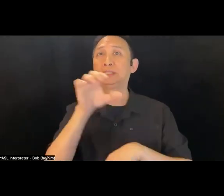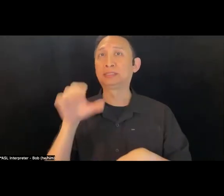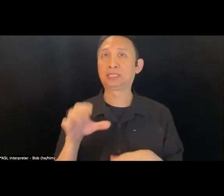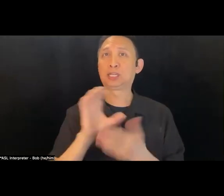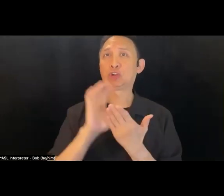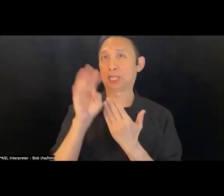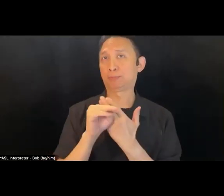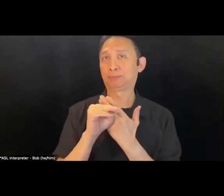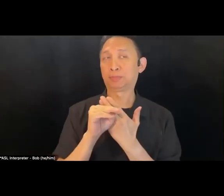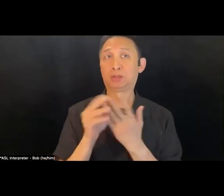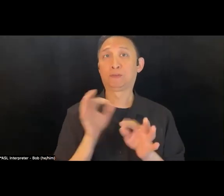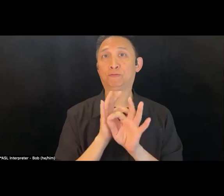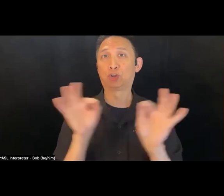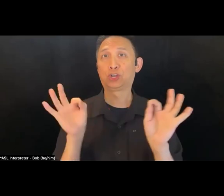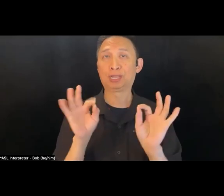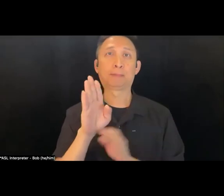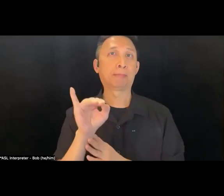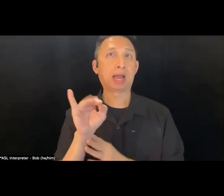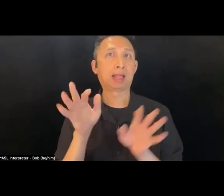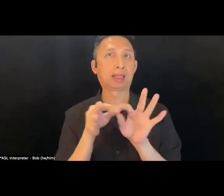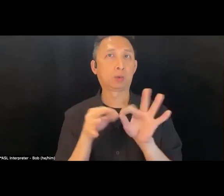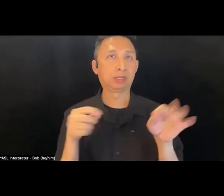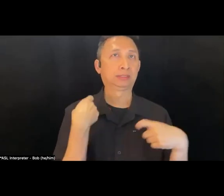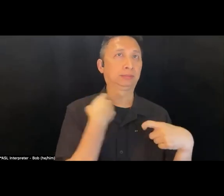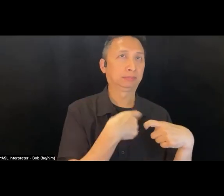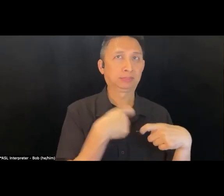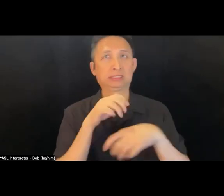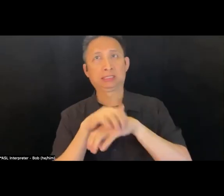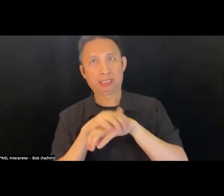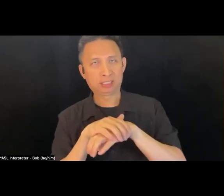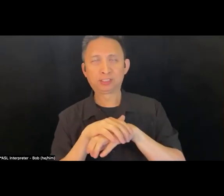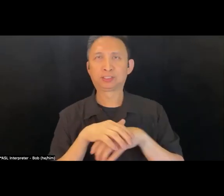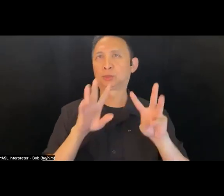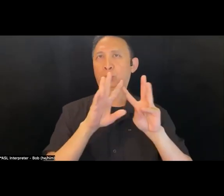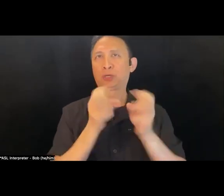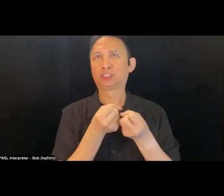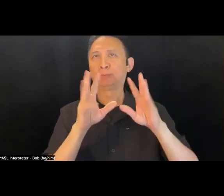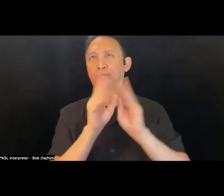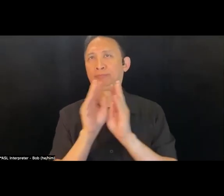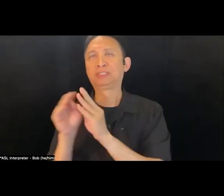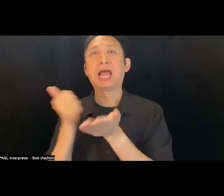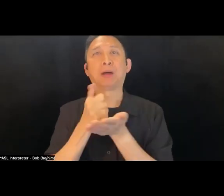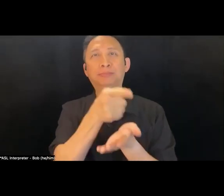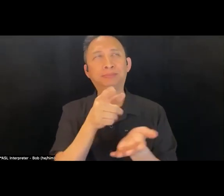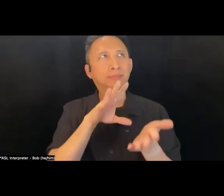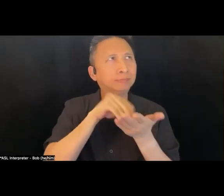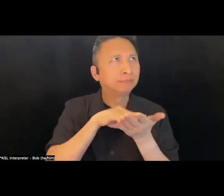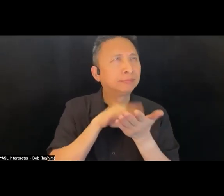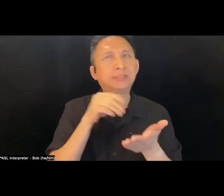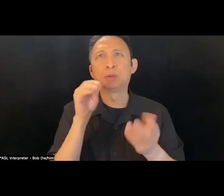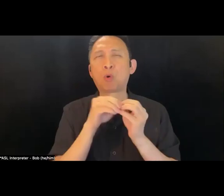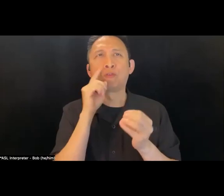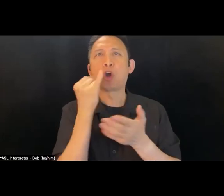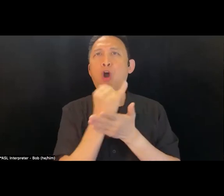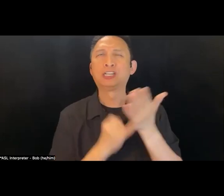bilingual Spanish-English online courses for artist professional development. You can see a link in the chat, and I encourage you all to access